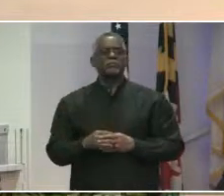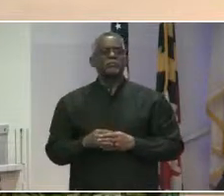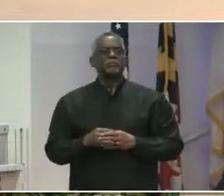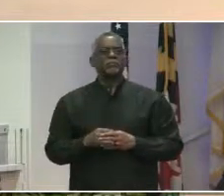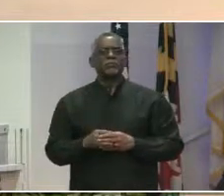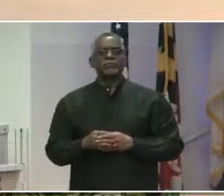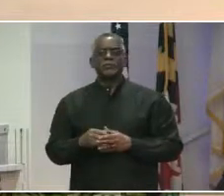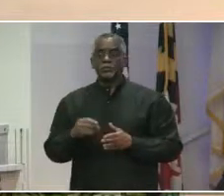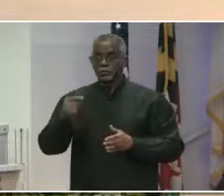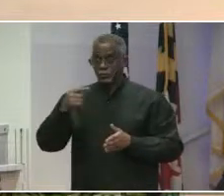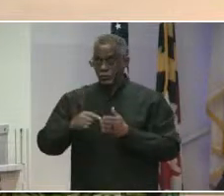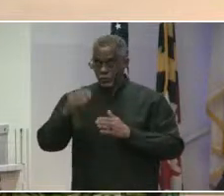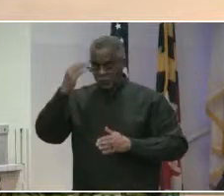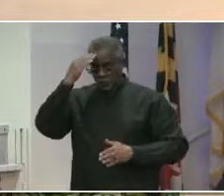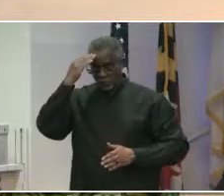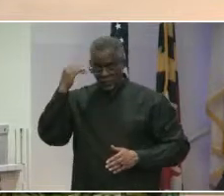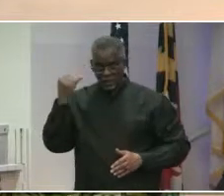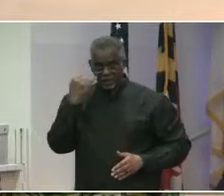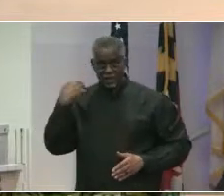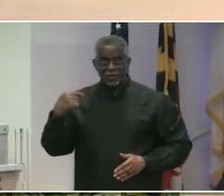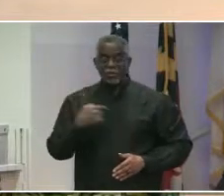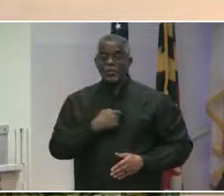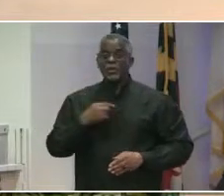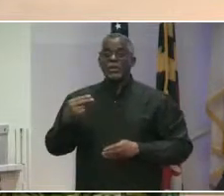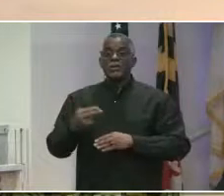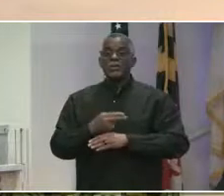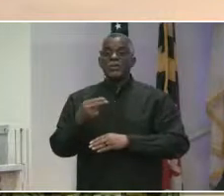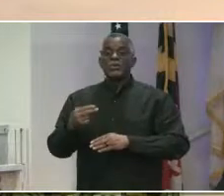because guess what? If we have to use